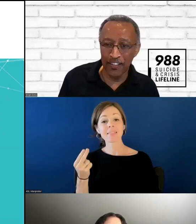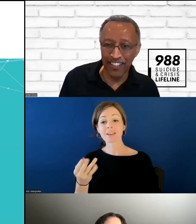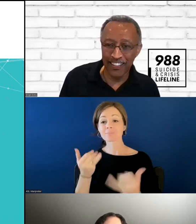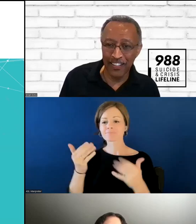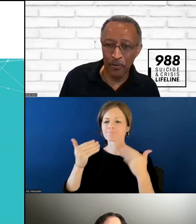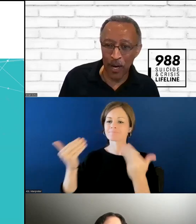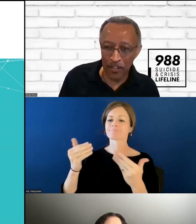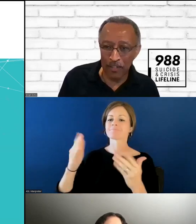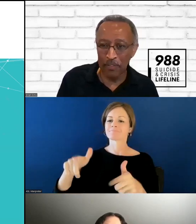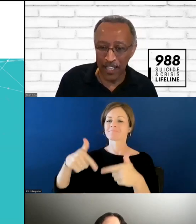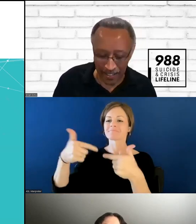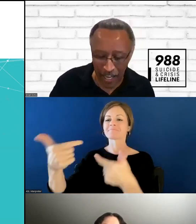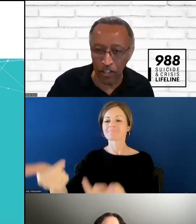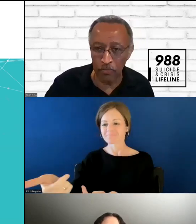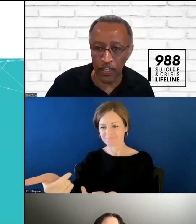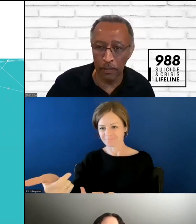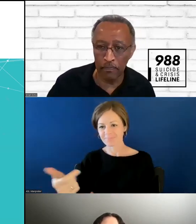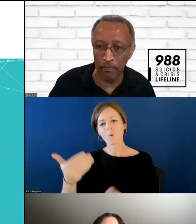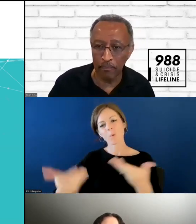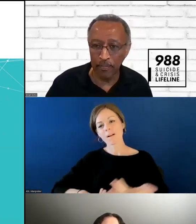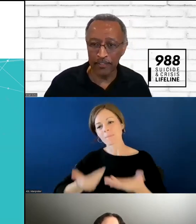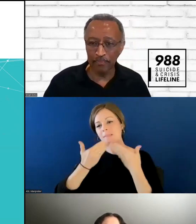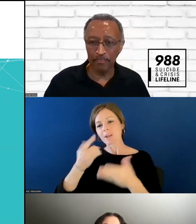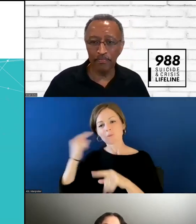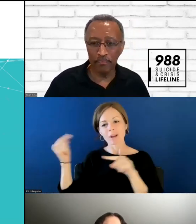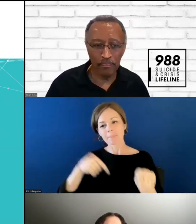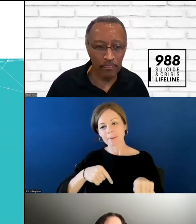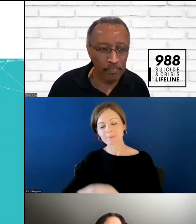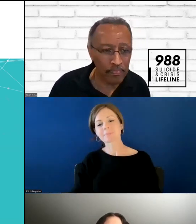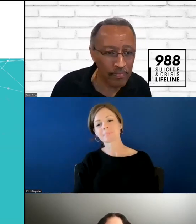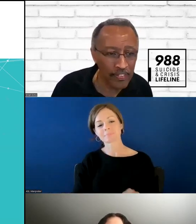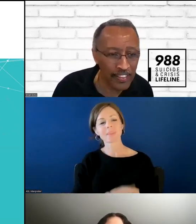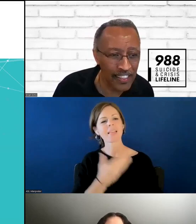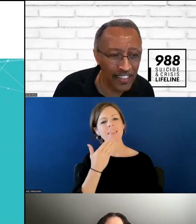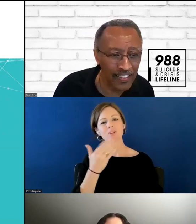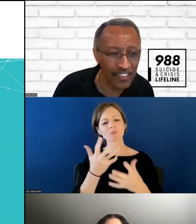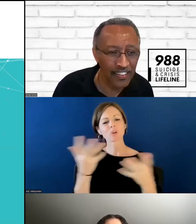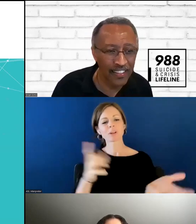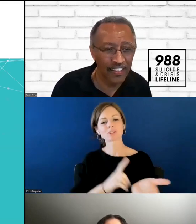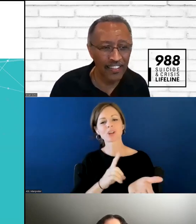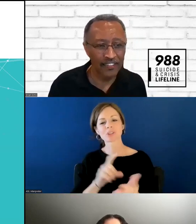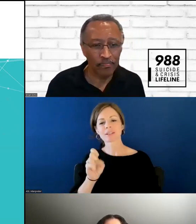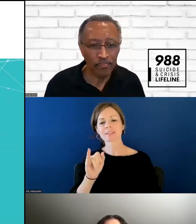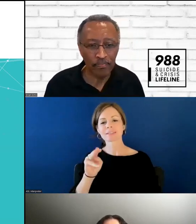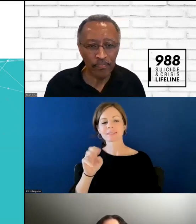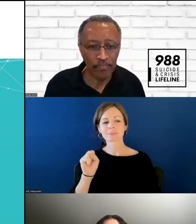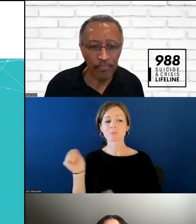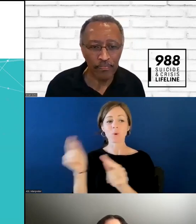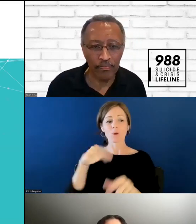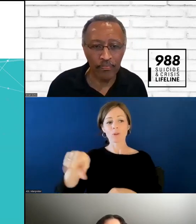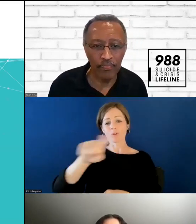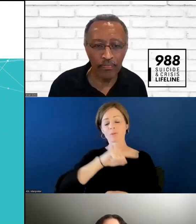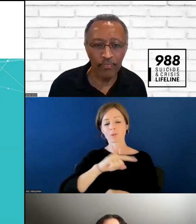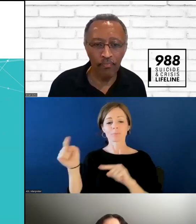from here. So welcome, and thank you for coming. Thank you. Thank you so much, Dr. Sims, and thank you everybody for letting us come